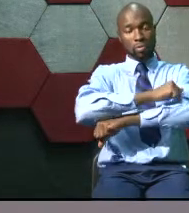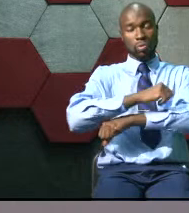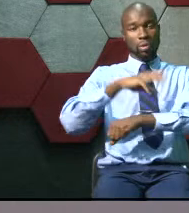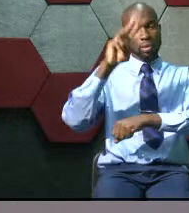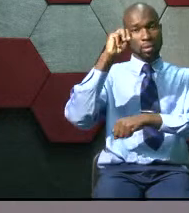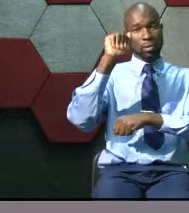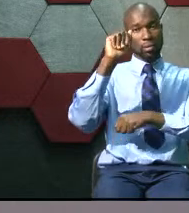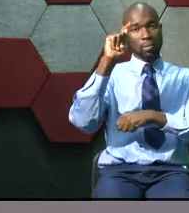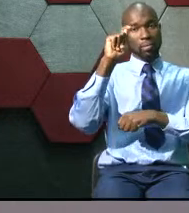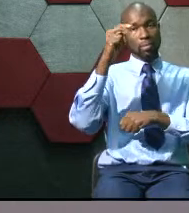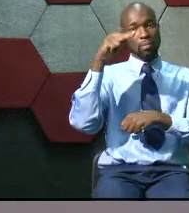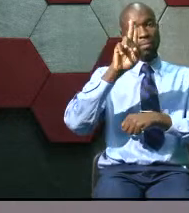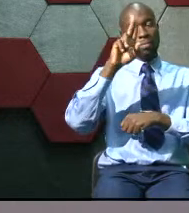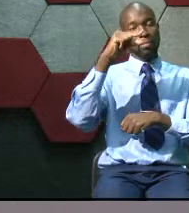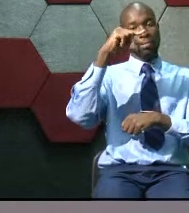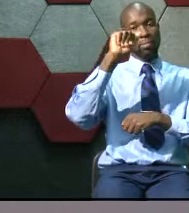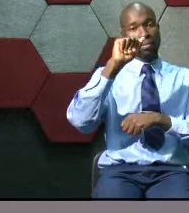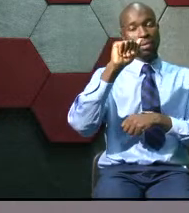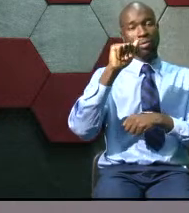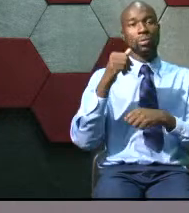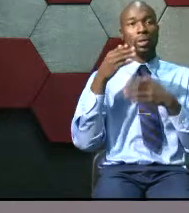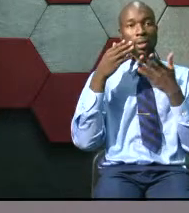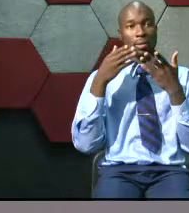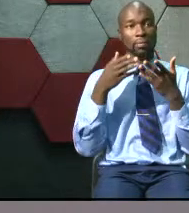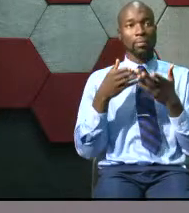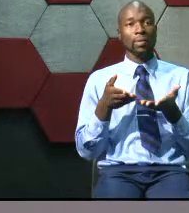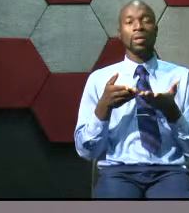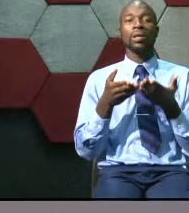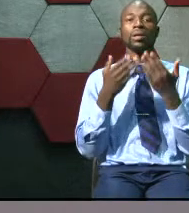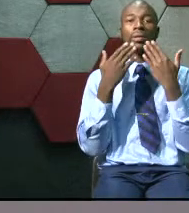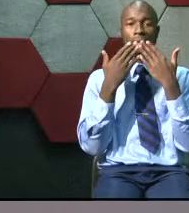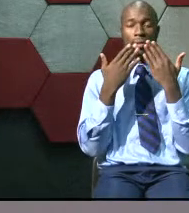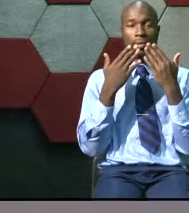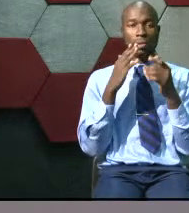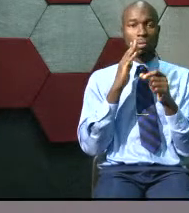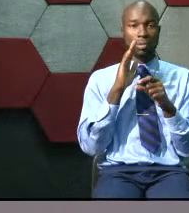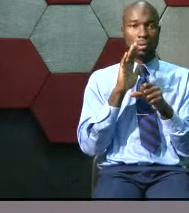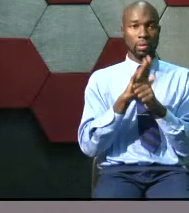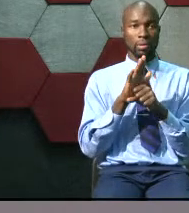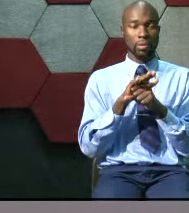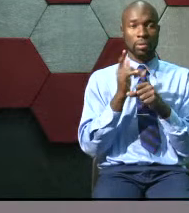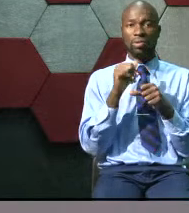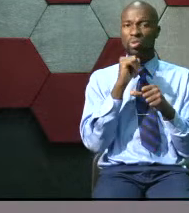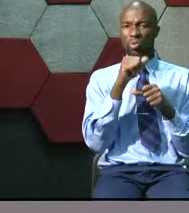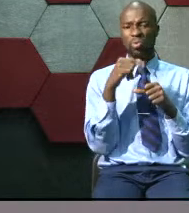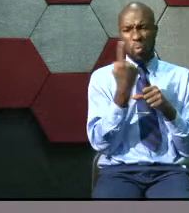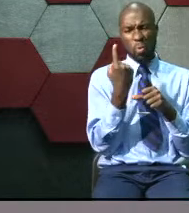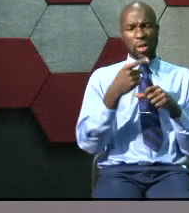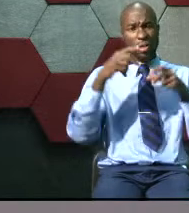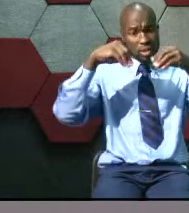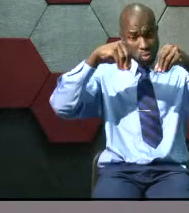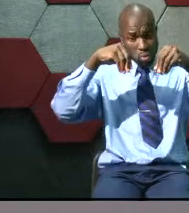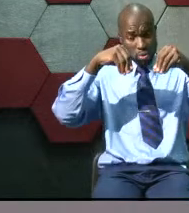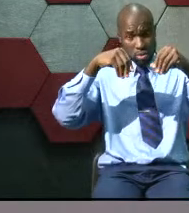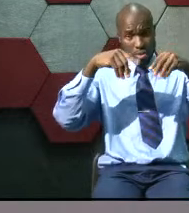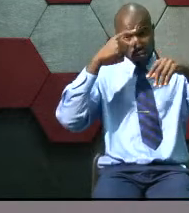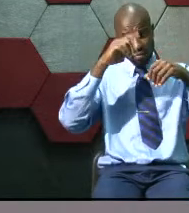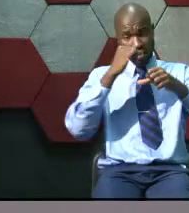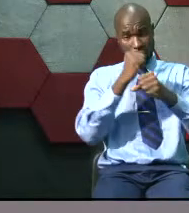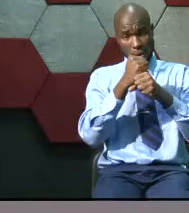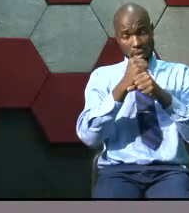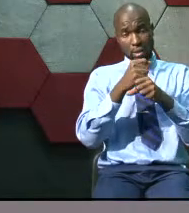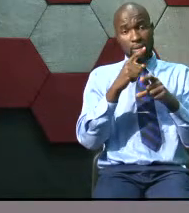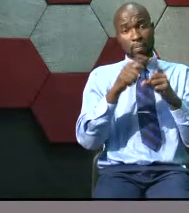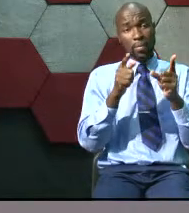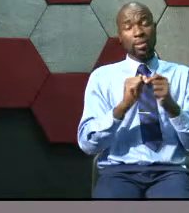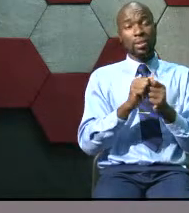away by the quality of the project. And again, Vanessa, not just the quality of the project, the persistence of the project.